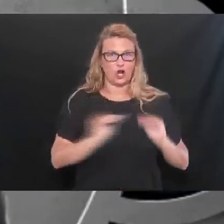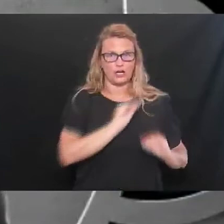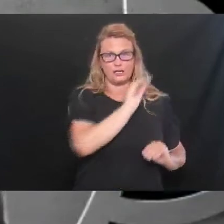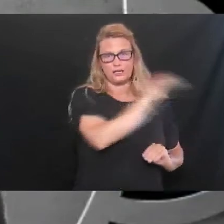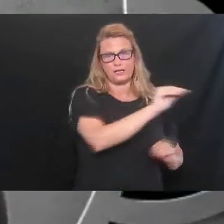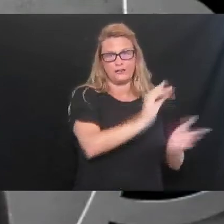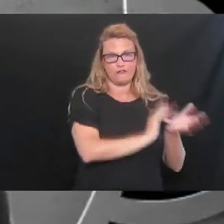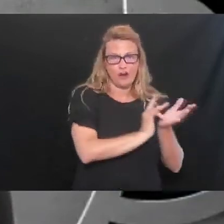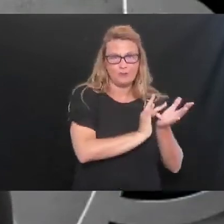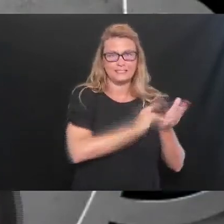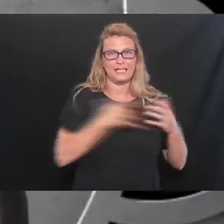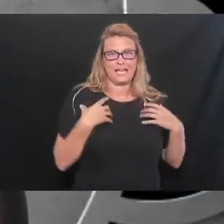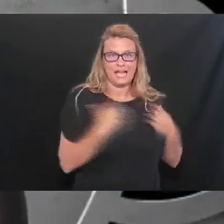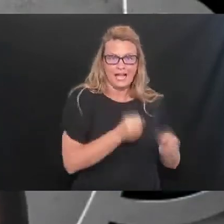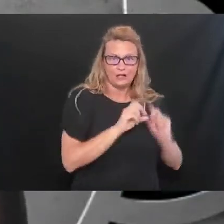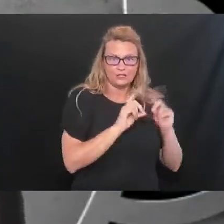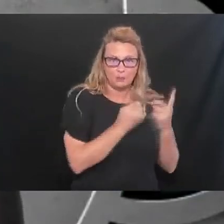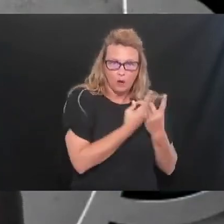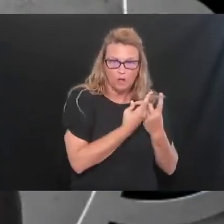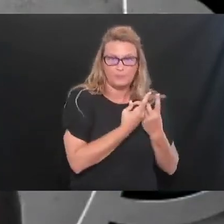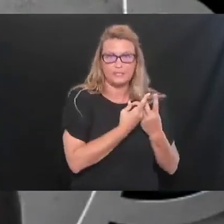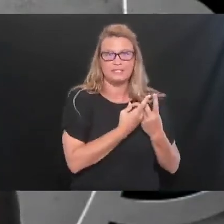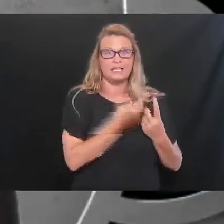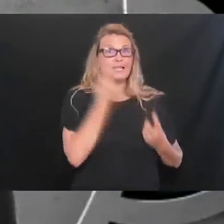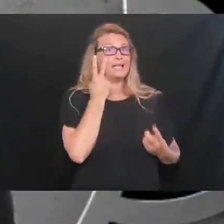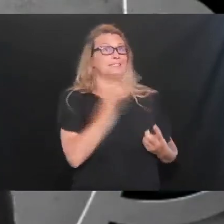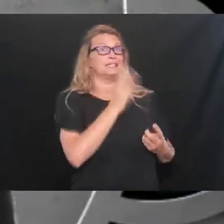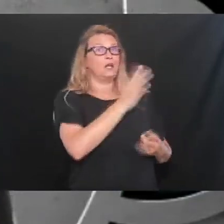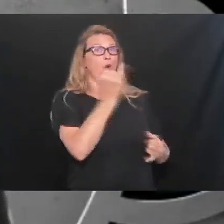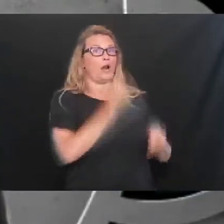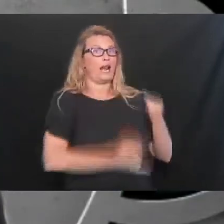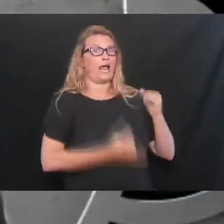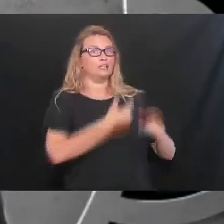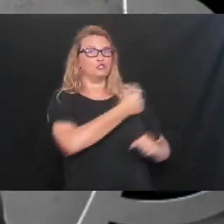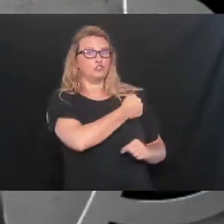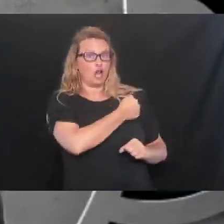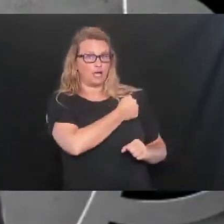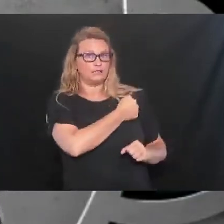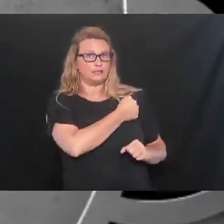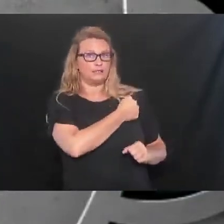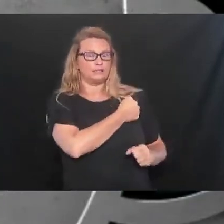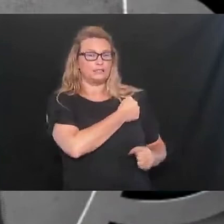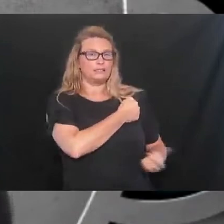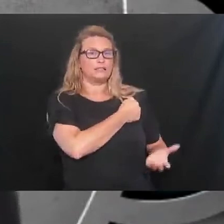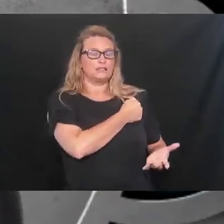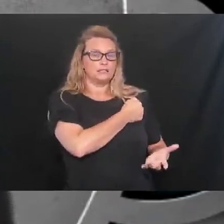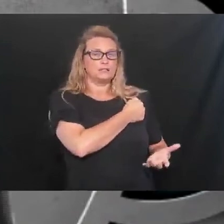health department so they can see when you took the last dose. So that's for the current one that's out there now.